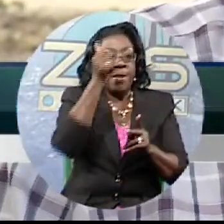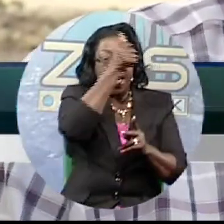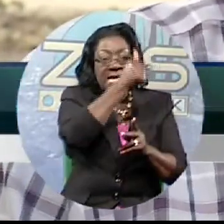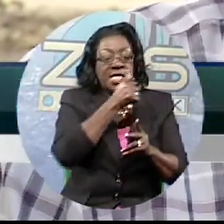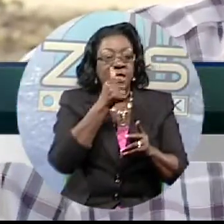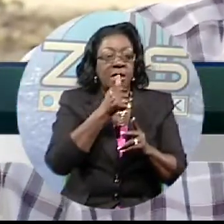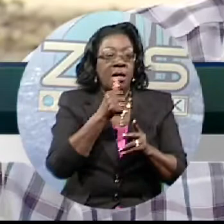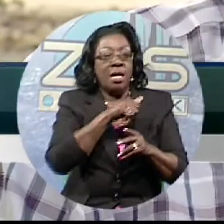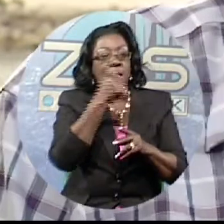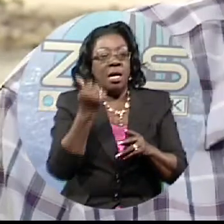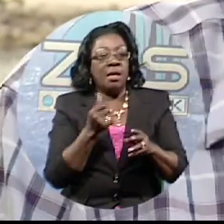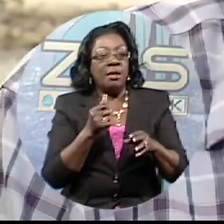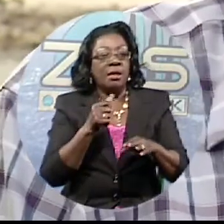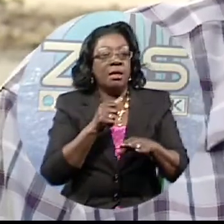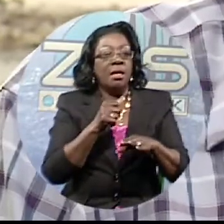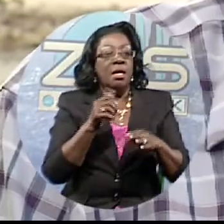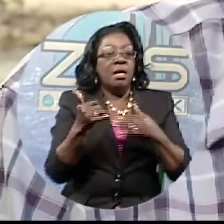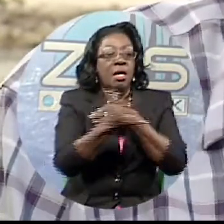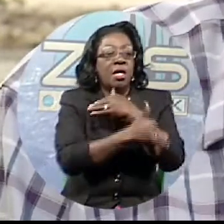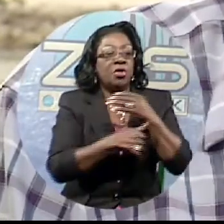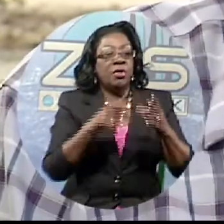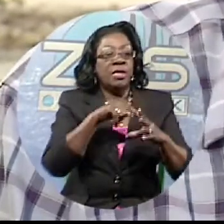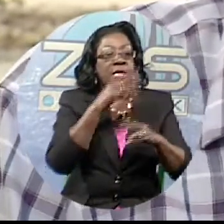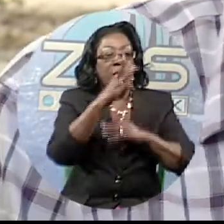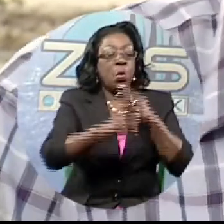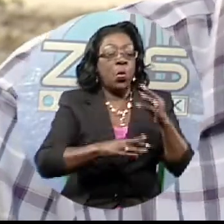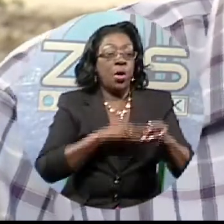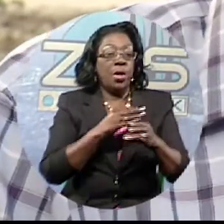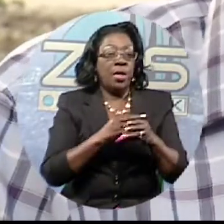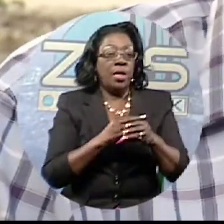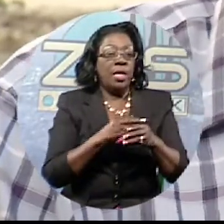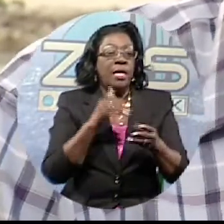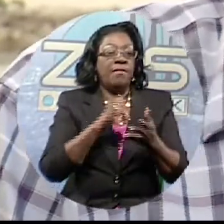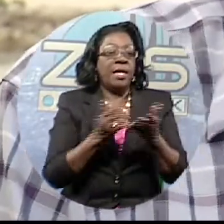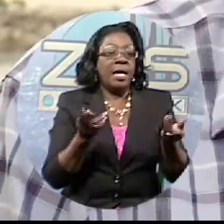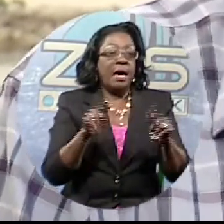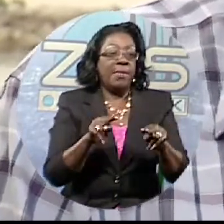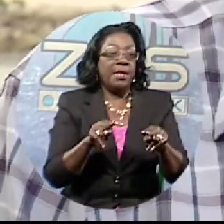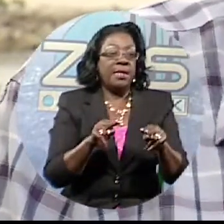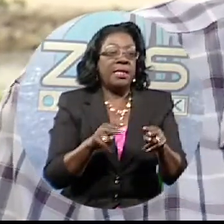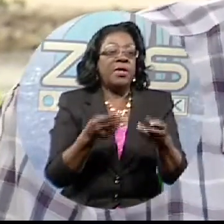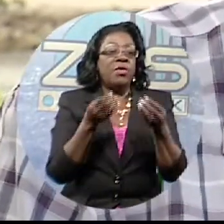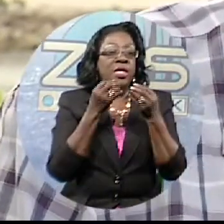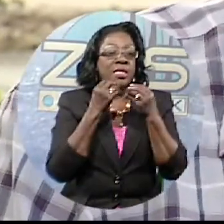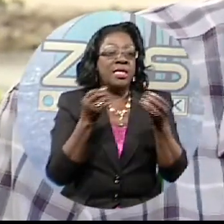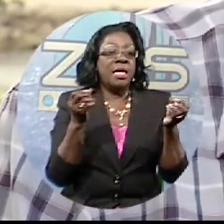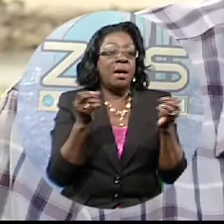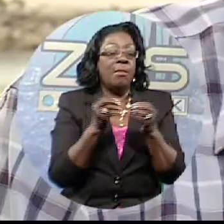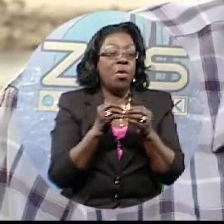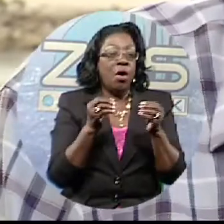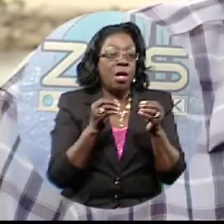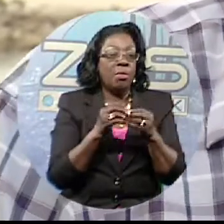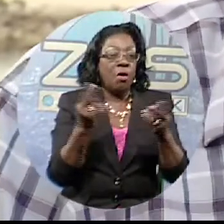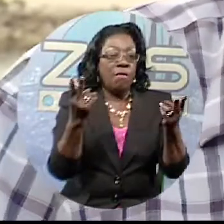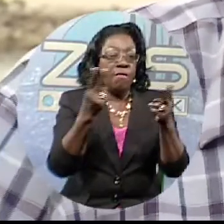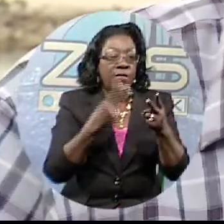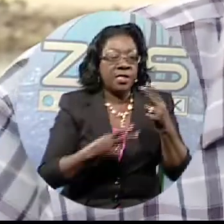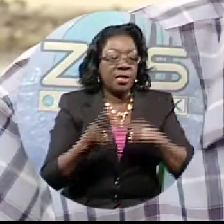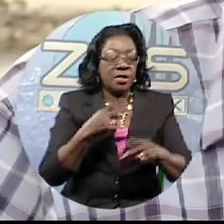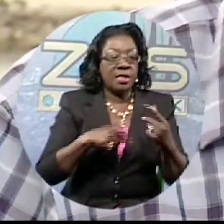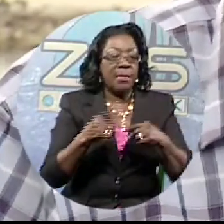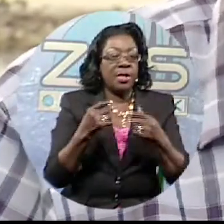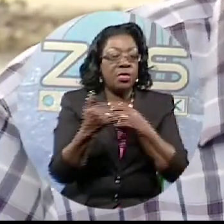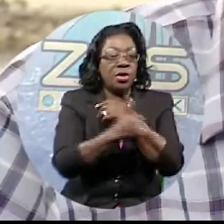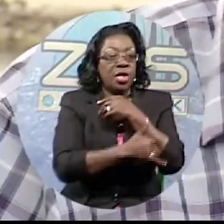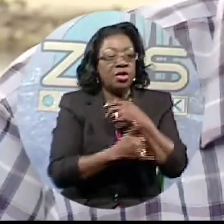world, actually happens, then I think we're going to see a lot of incremental visitation to the country, and that can